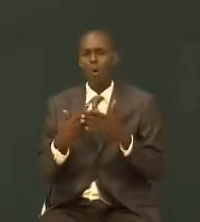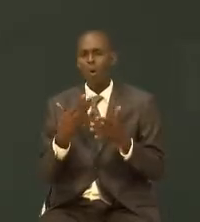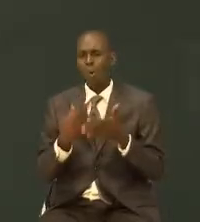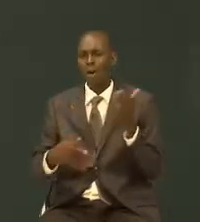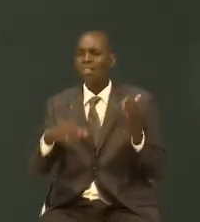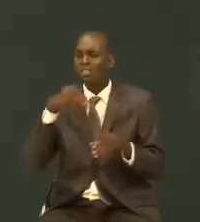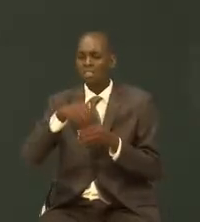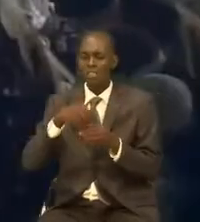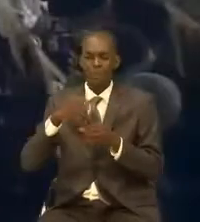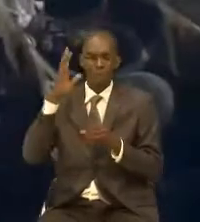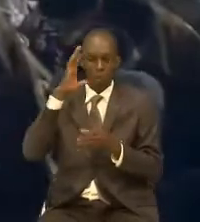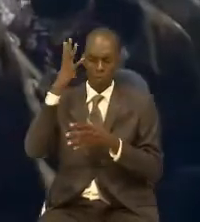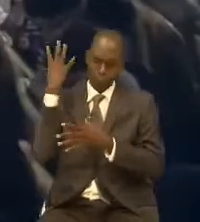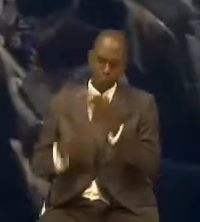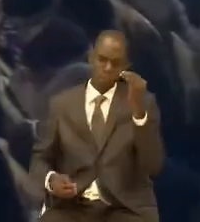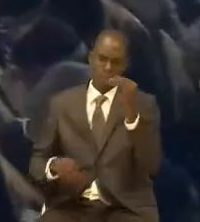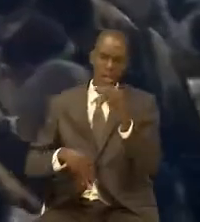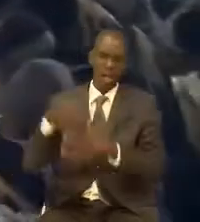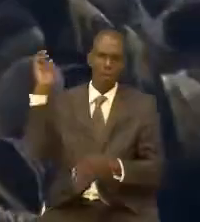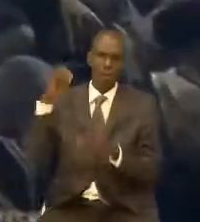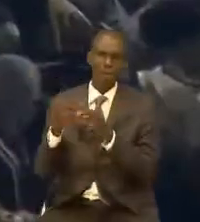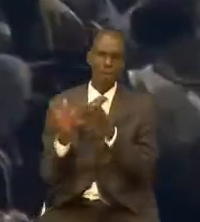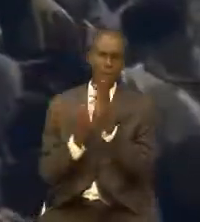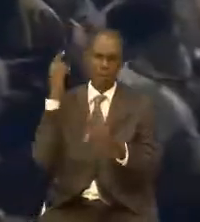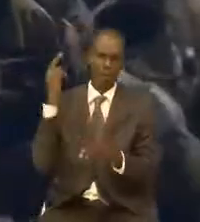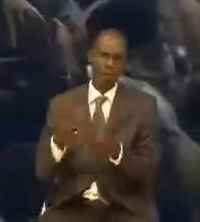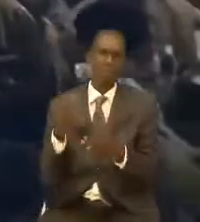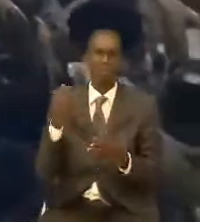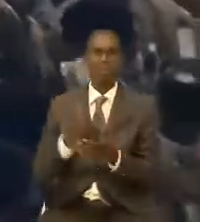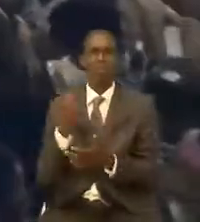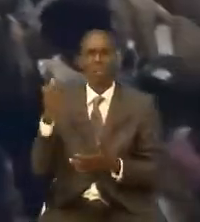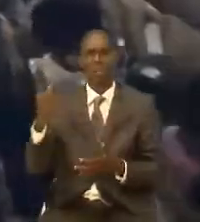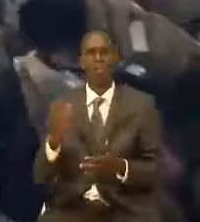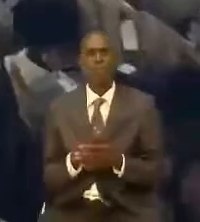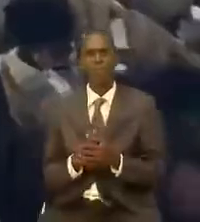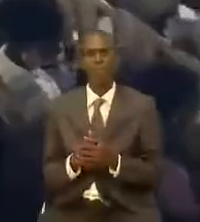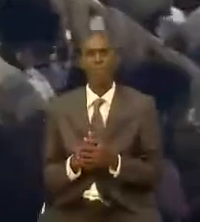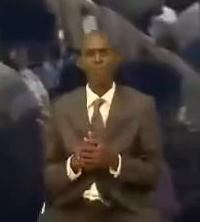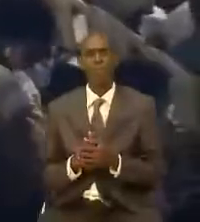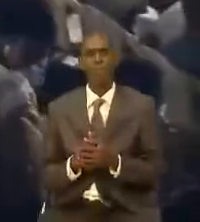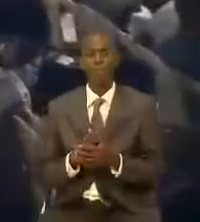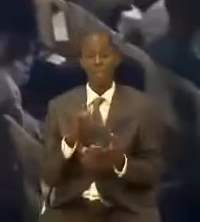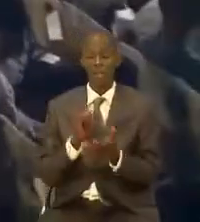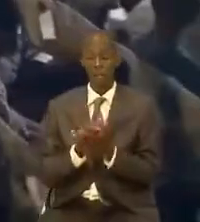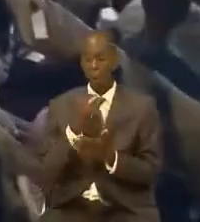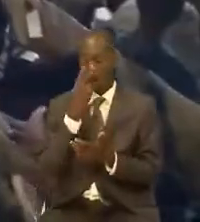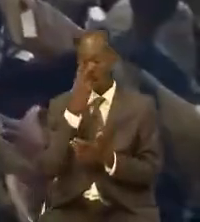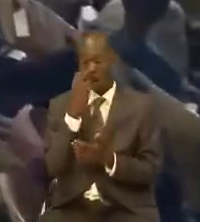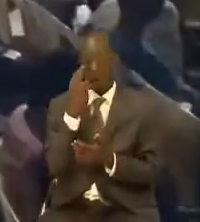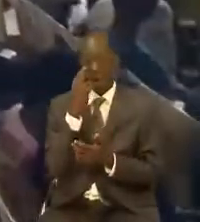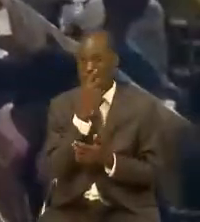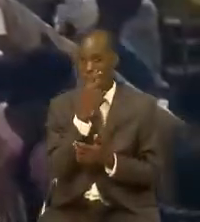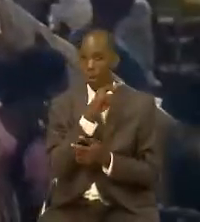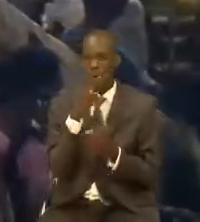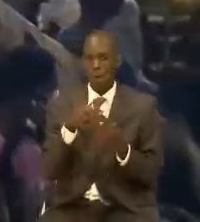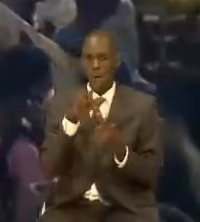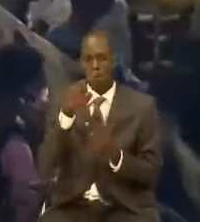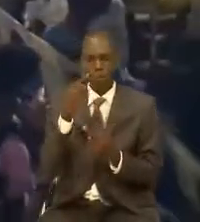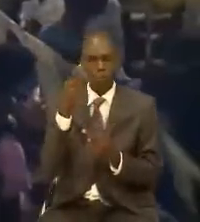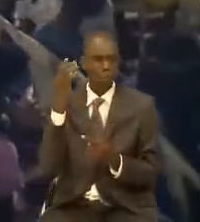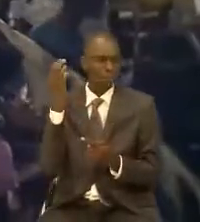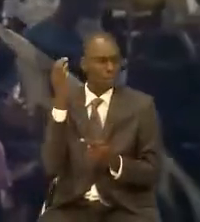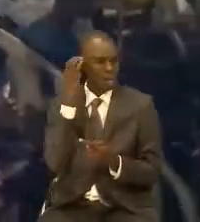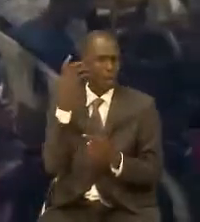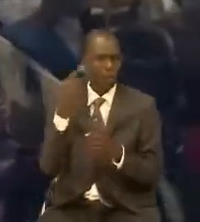away in jesus name those blind eyes when you hear the word tonight being